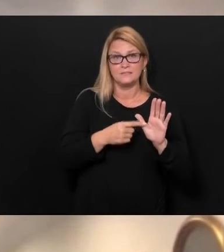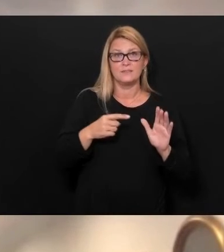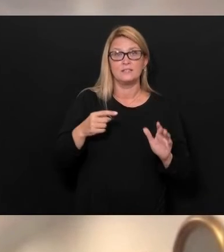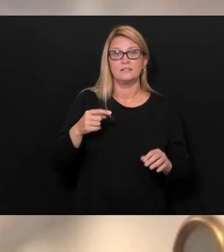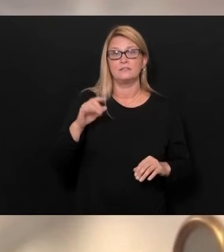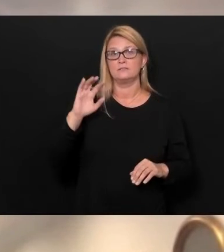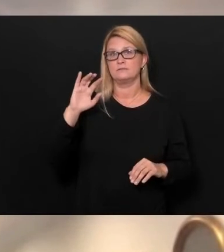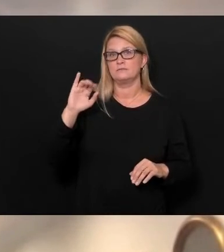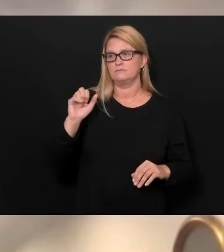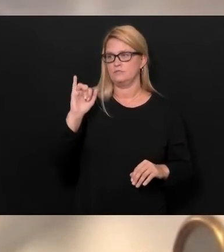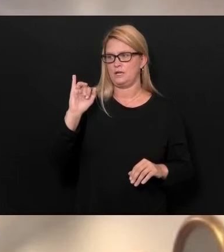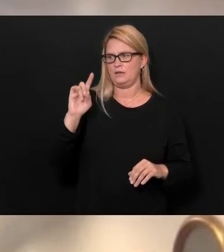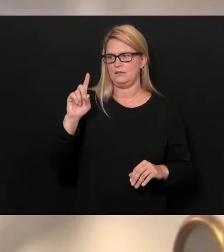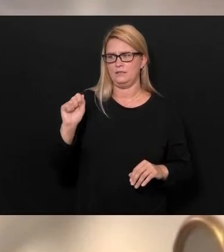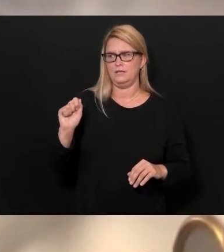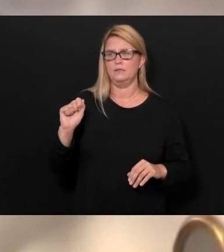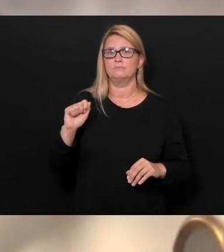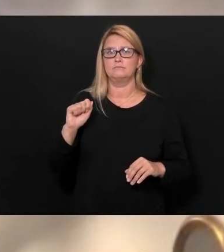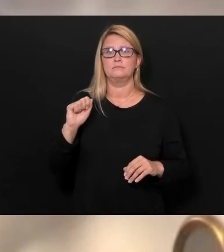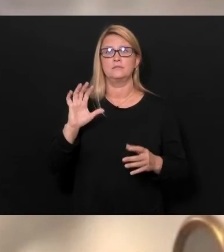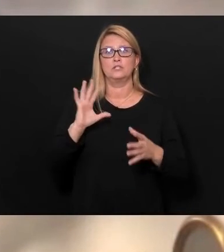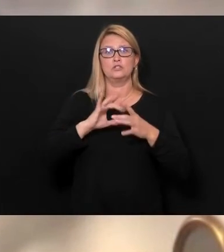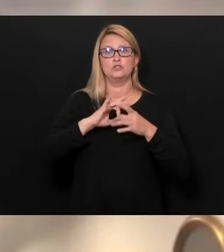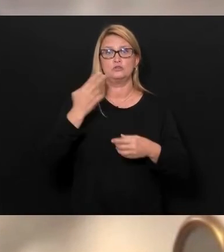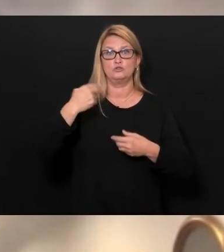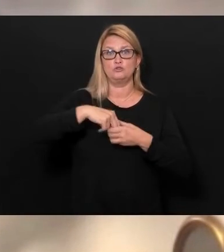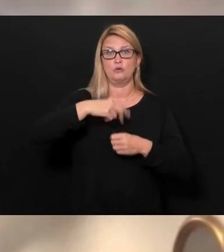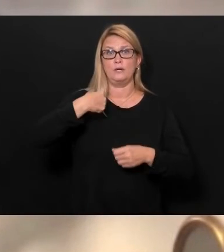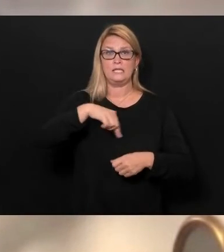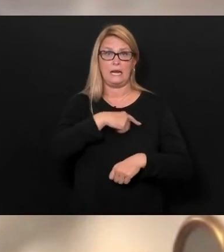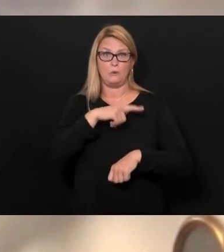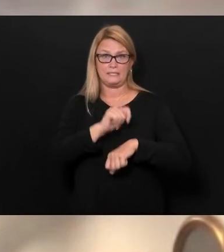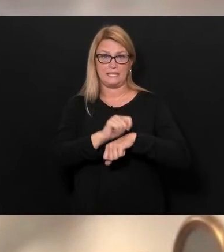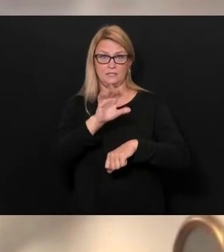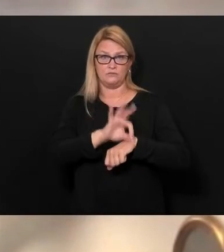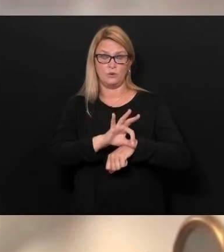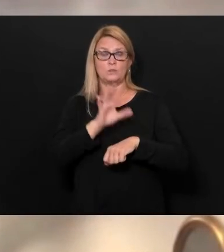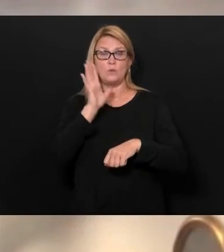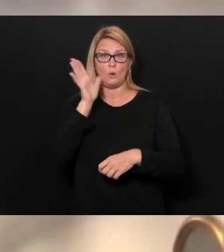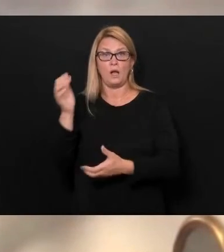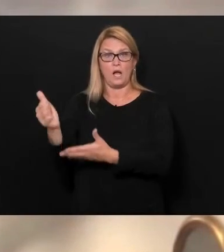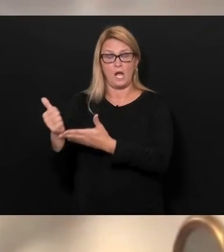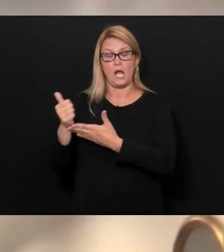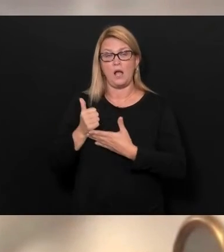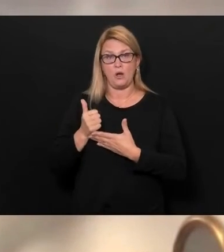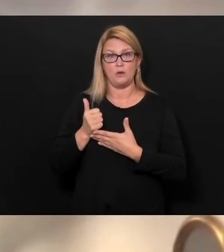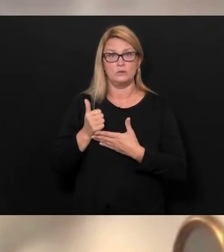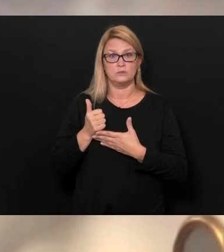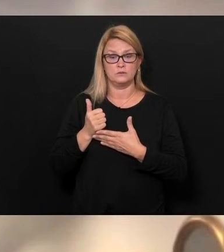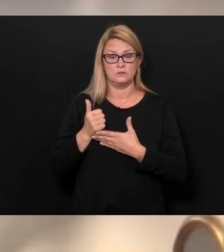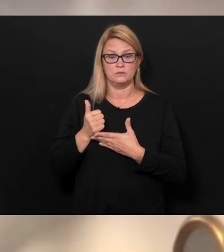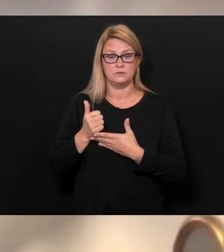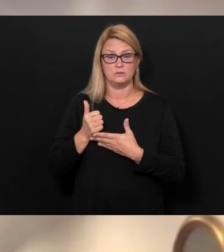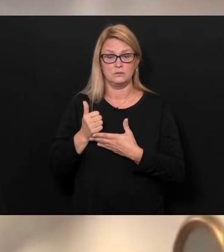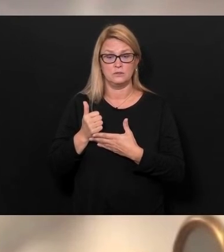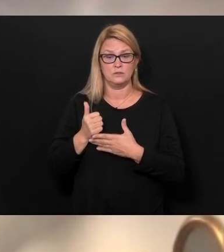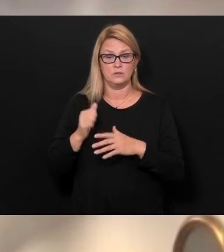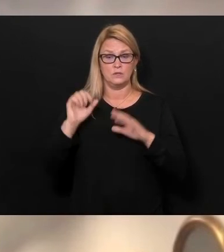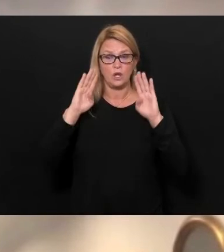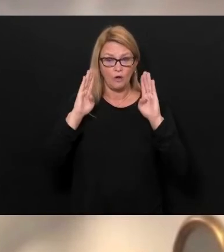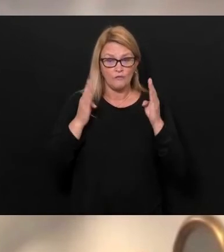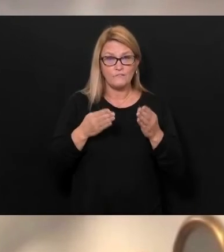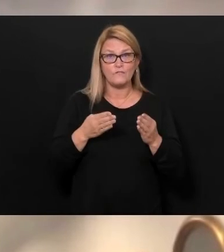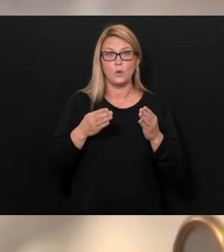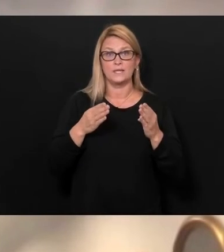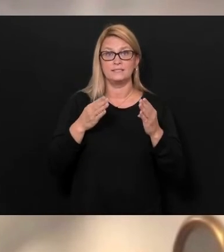JIATF, the Joint Interagency Task Force, that will help focus